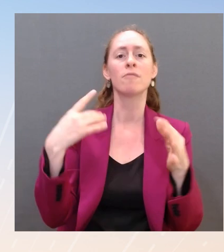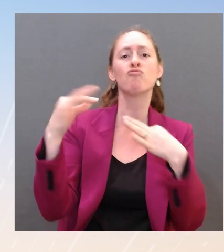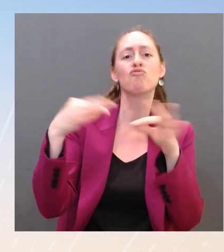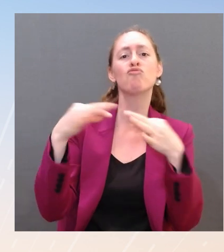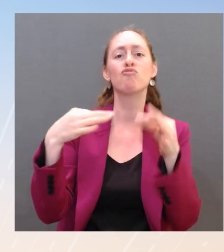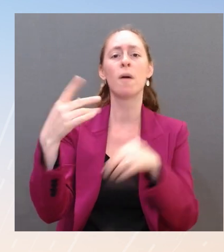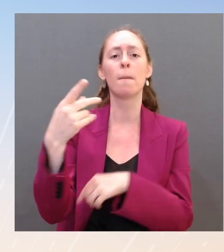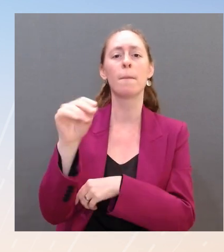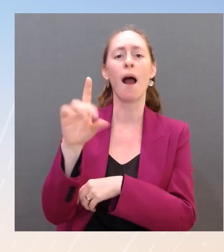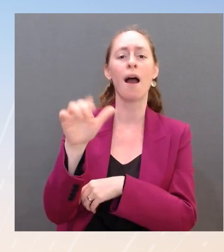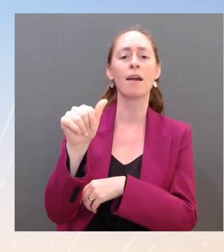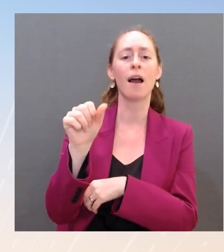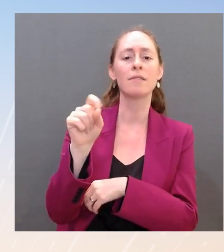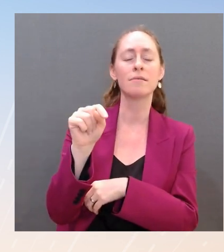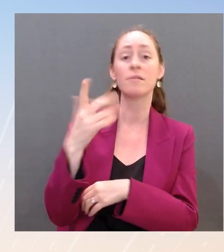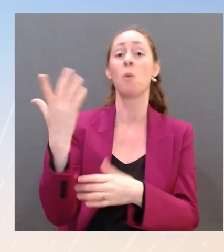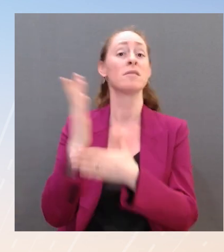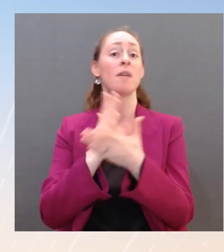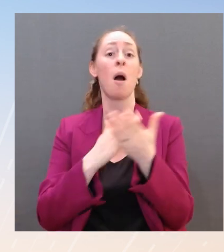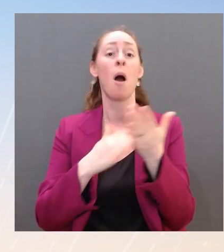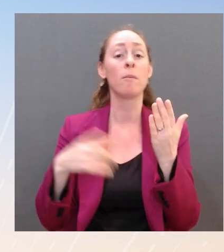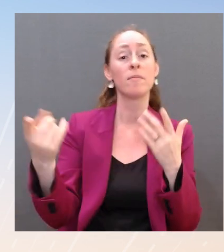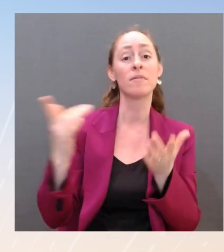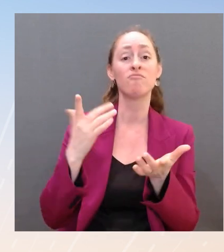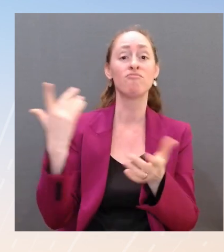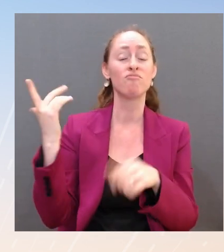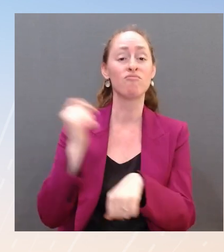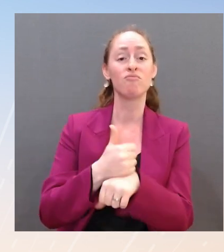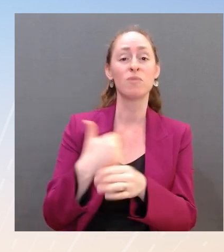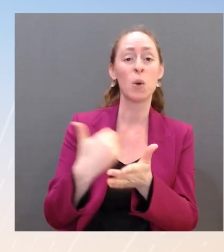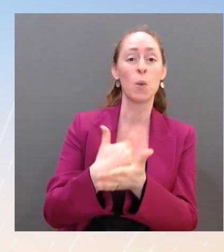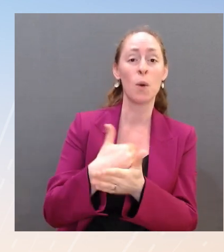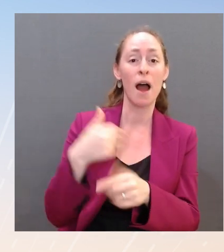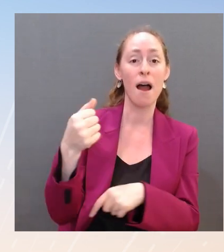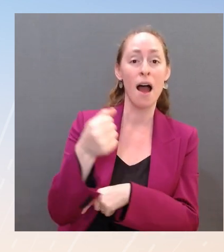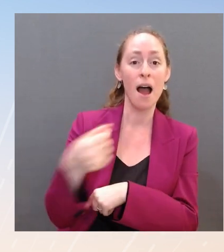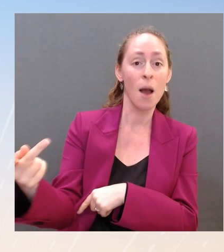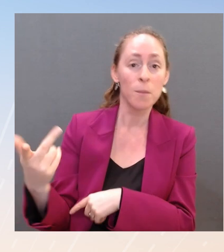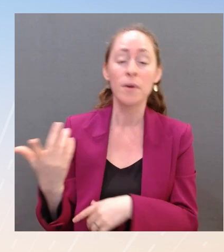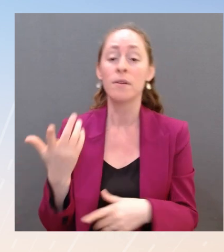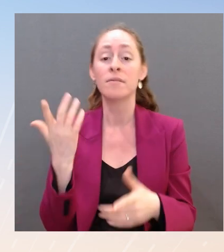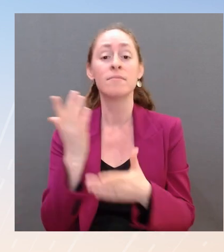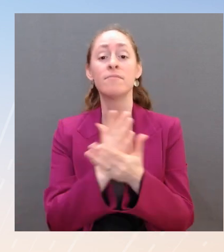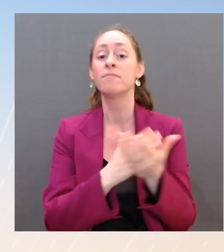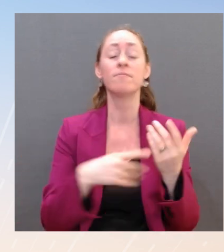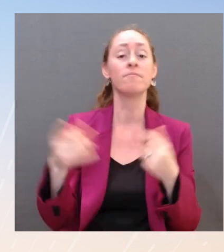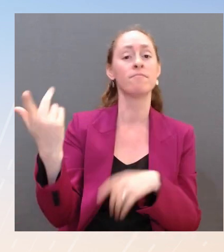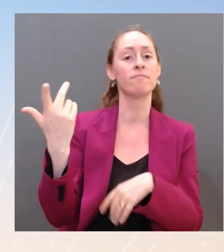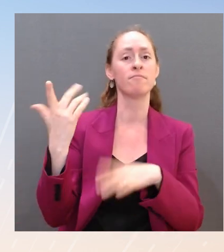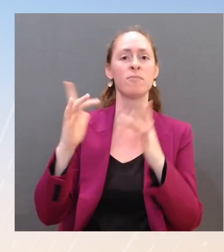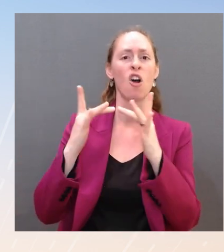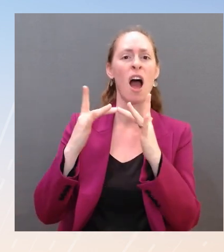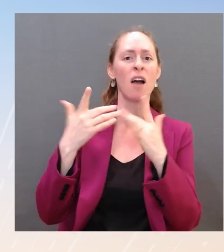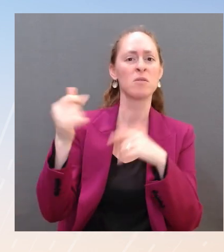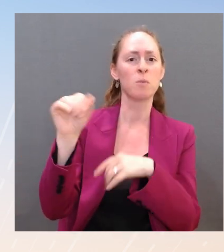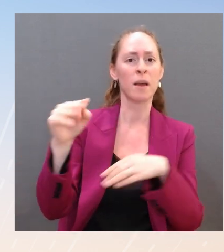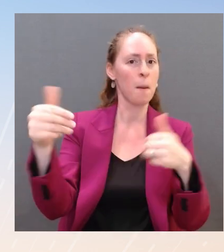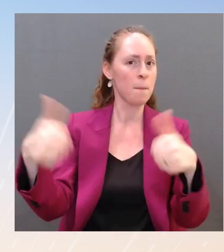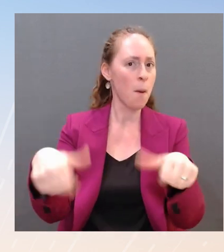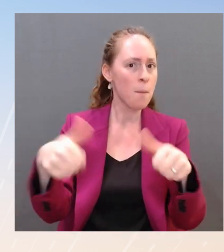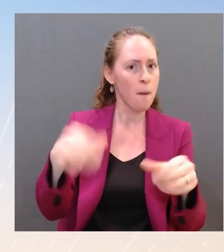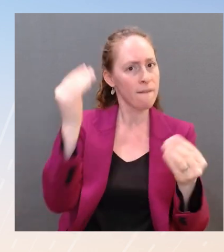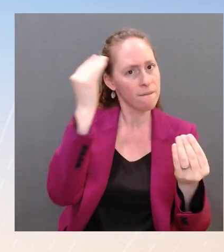media and at the United Nations, courageous young people who've taken their experiences with an eating